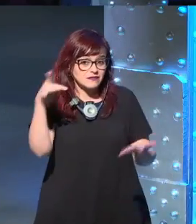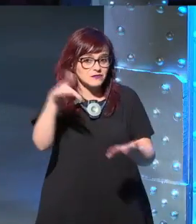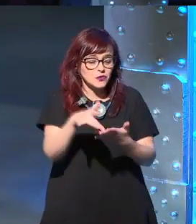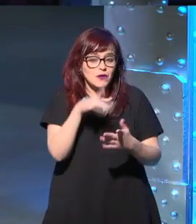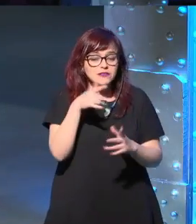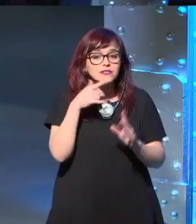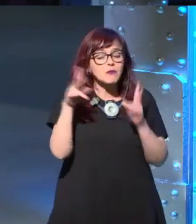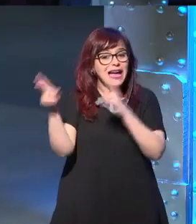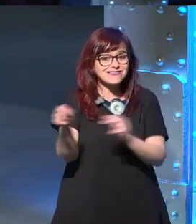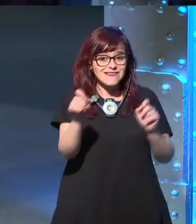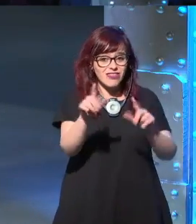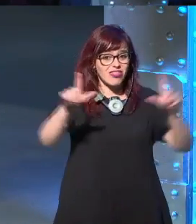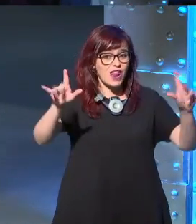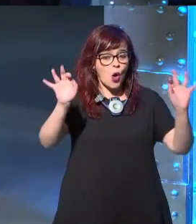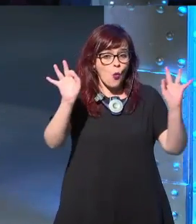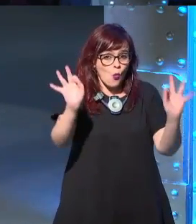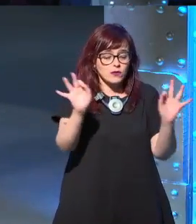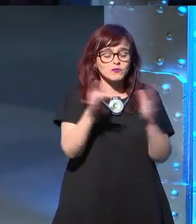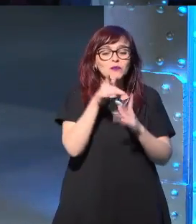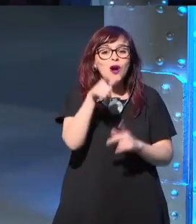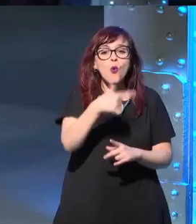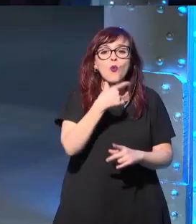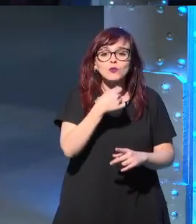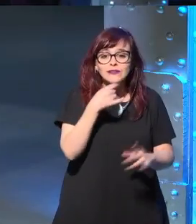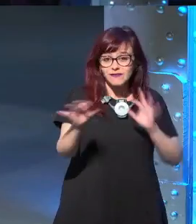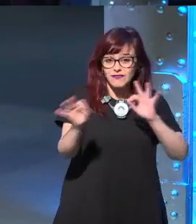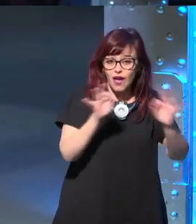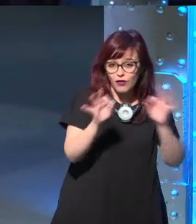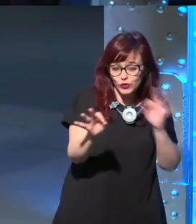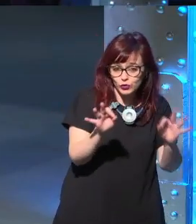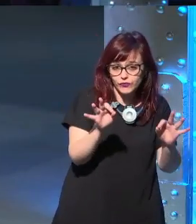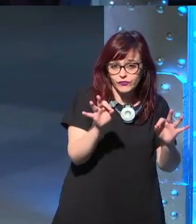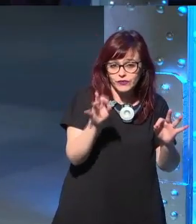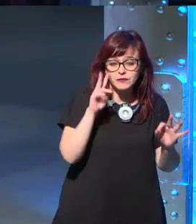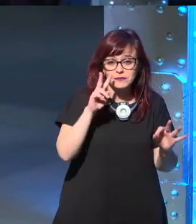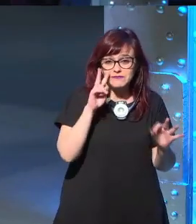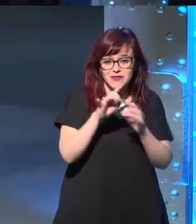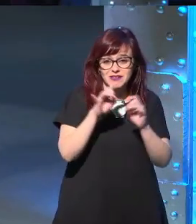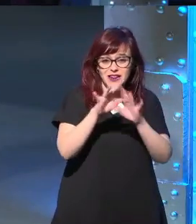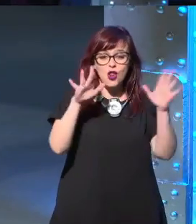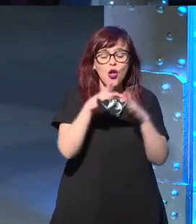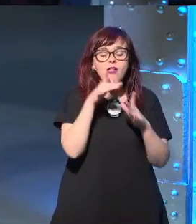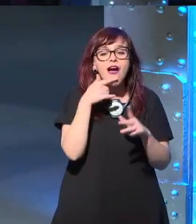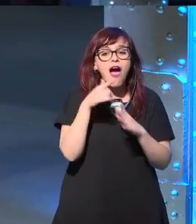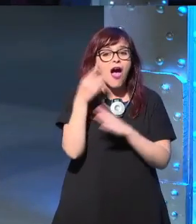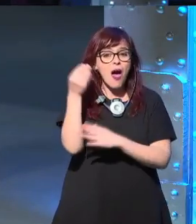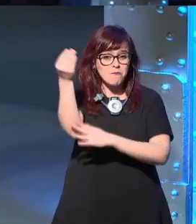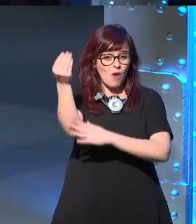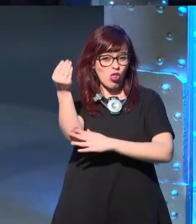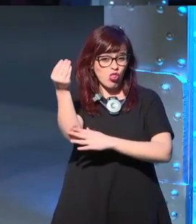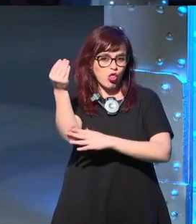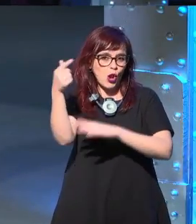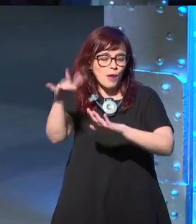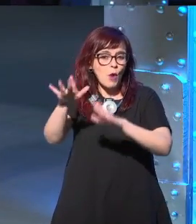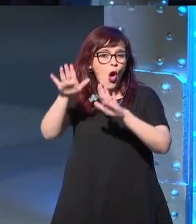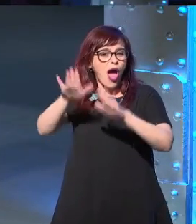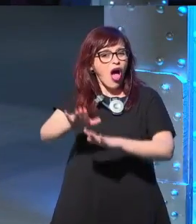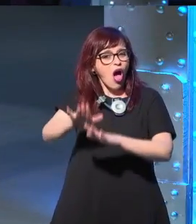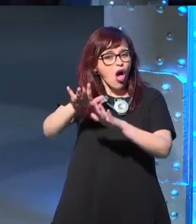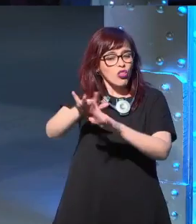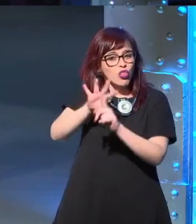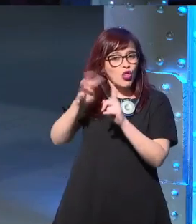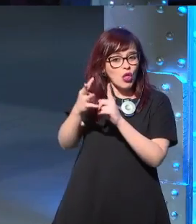loves the theater. And you see the second in the Adoration of the Magi, you see not just a scene, but a movement with the second king